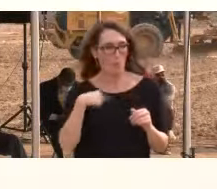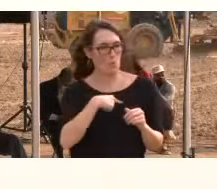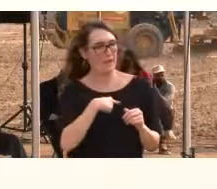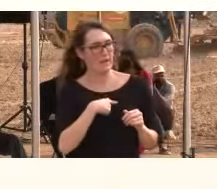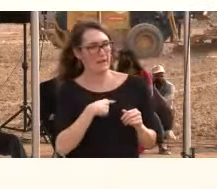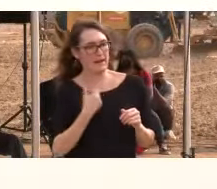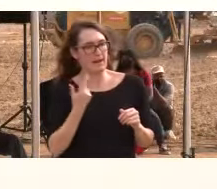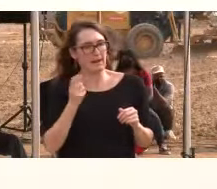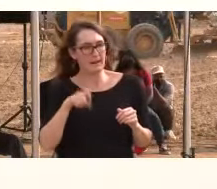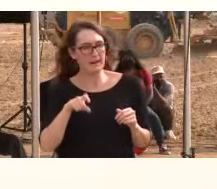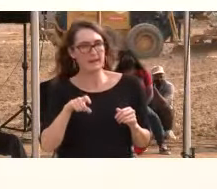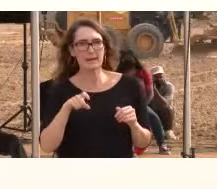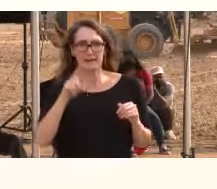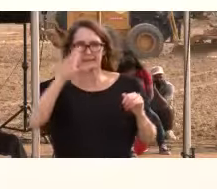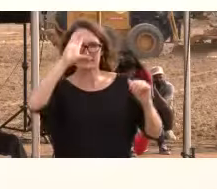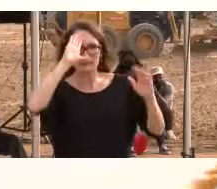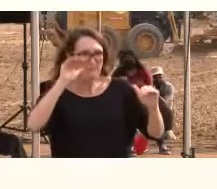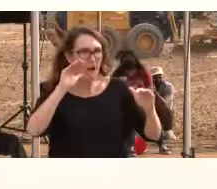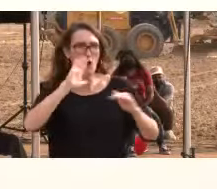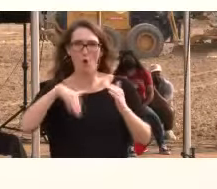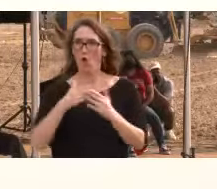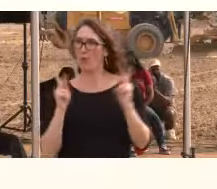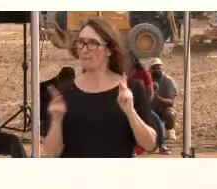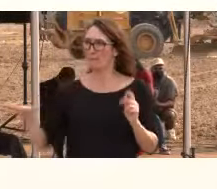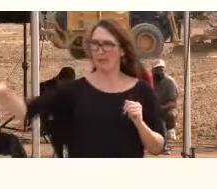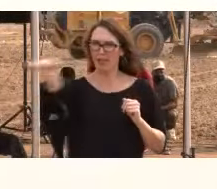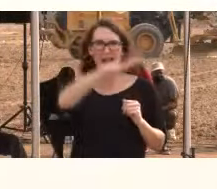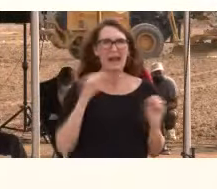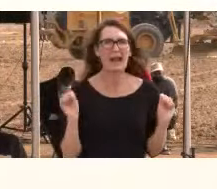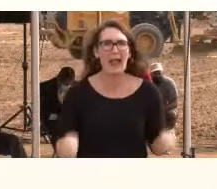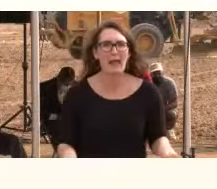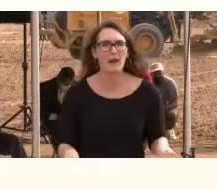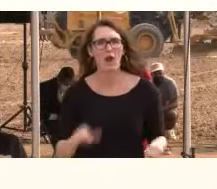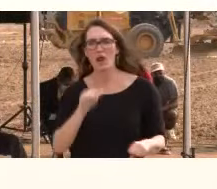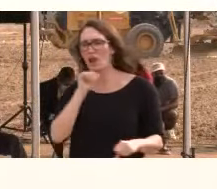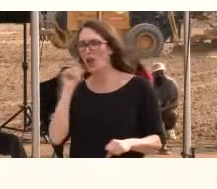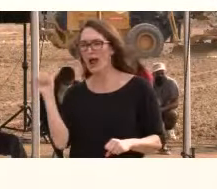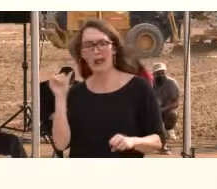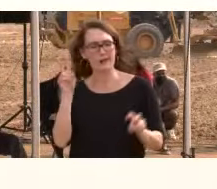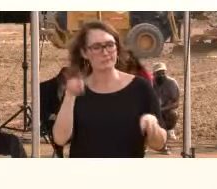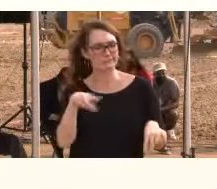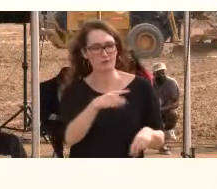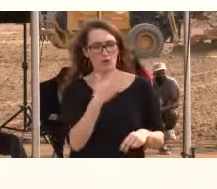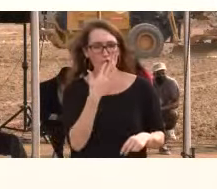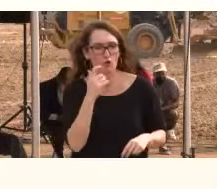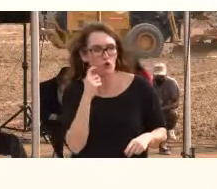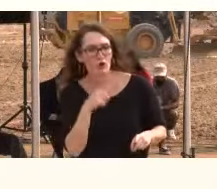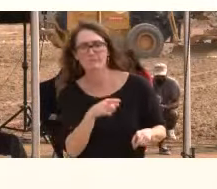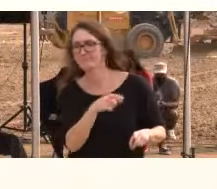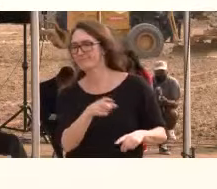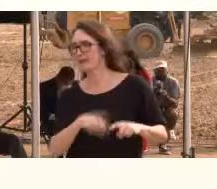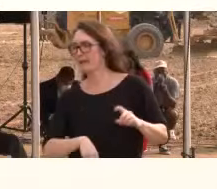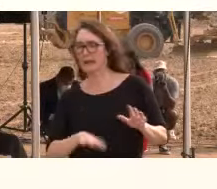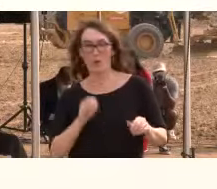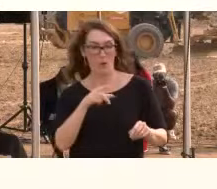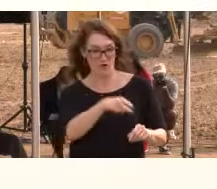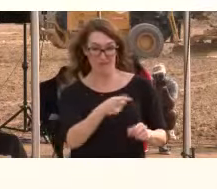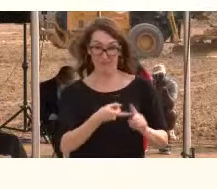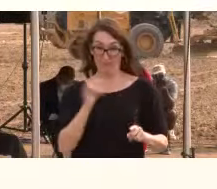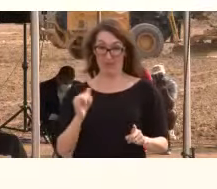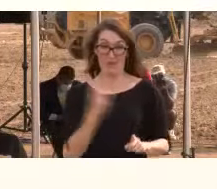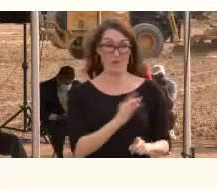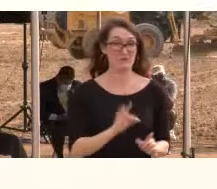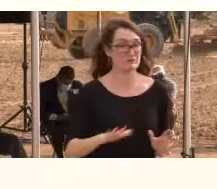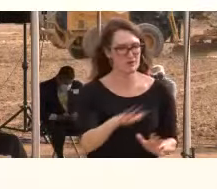expect our citizens over here that they can do it, and not look on them based on their color, not look on them based where they've come from,